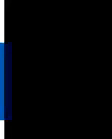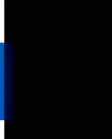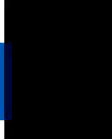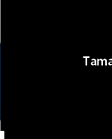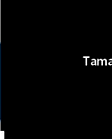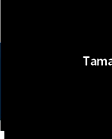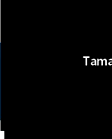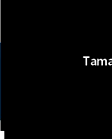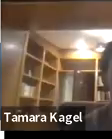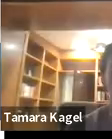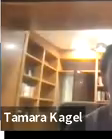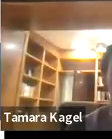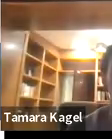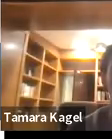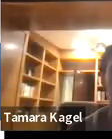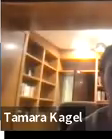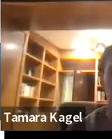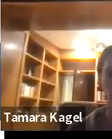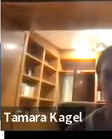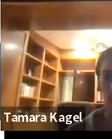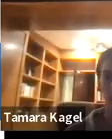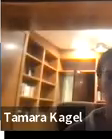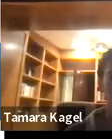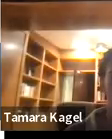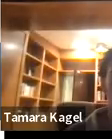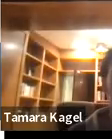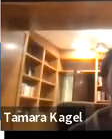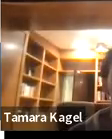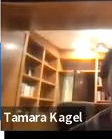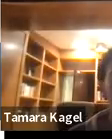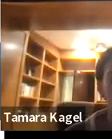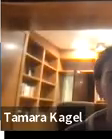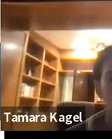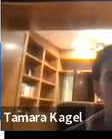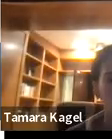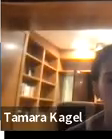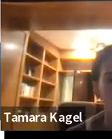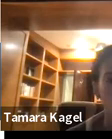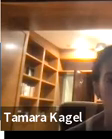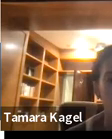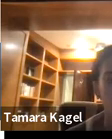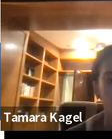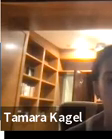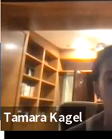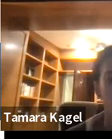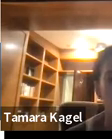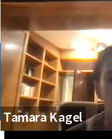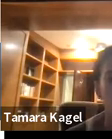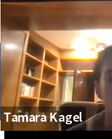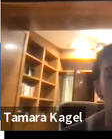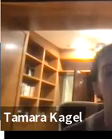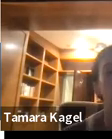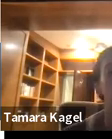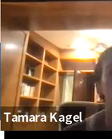Yes, hi, thank you for the presentation. I was just curious